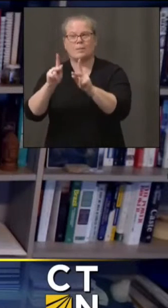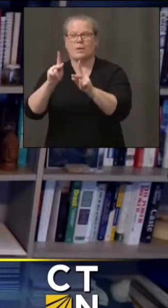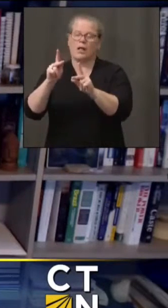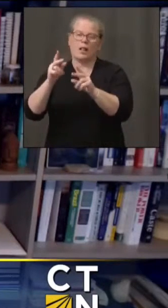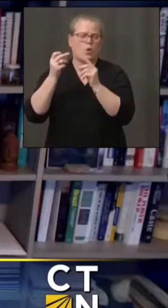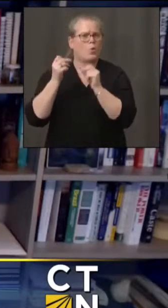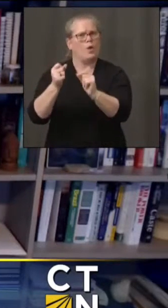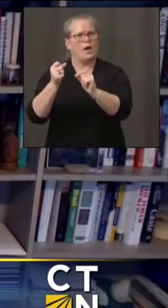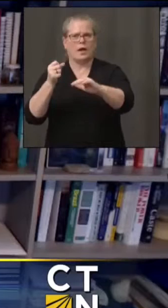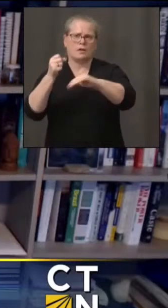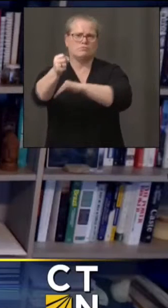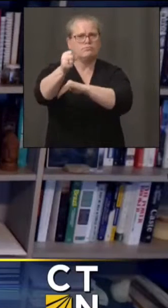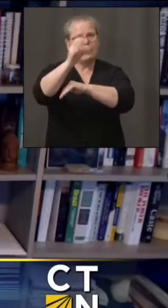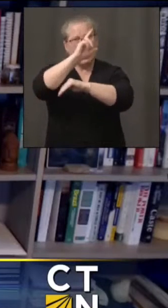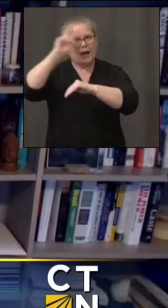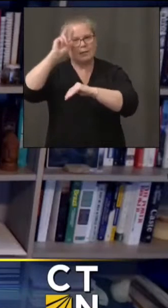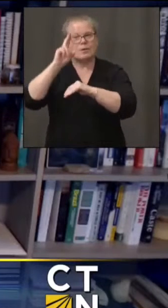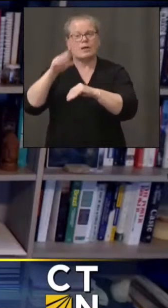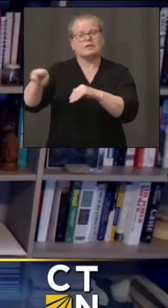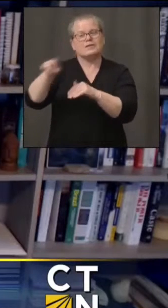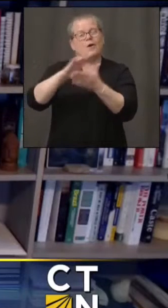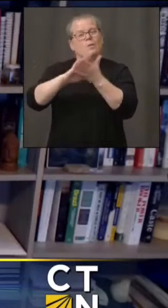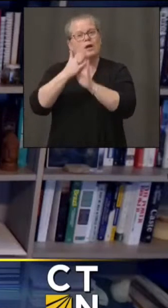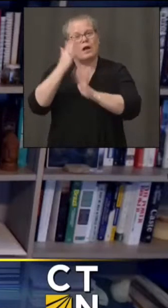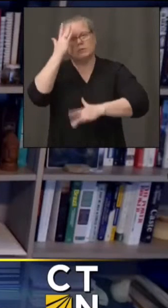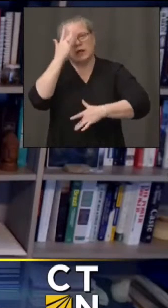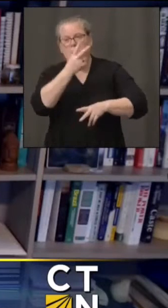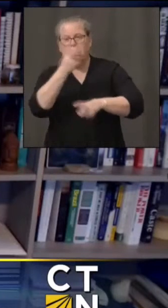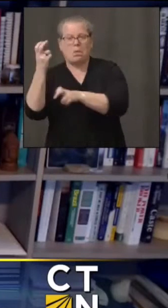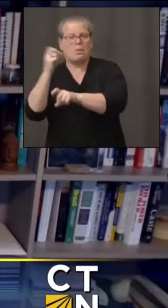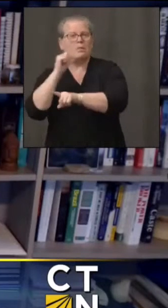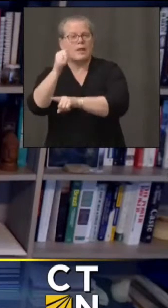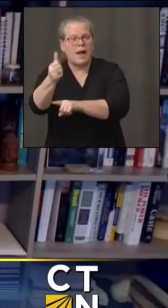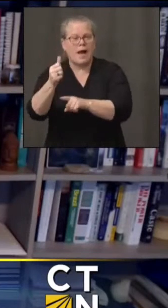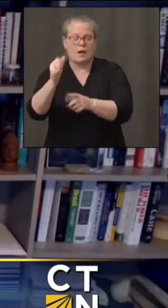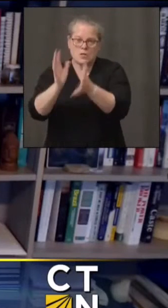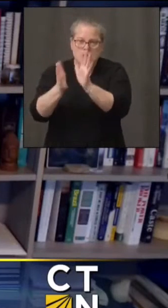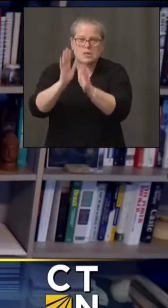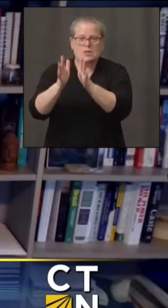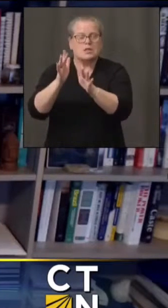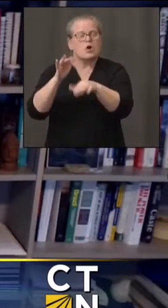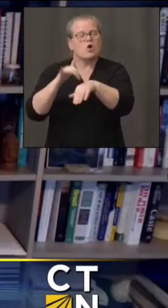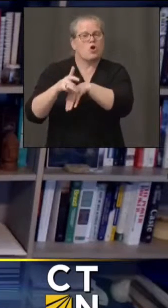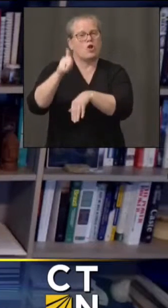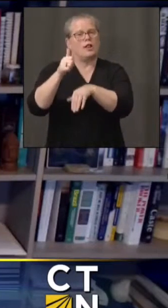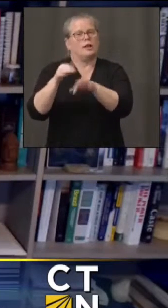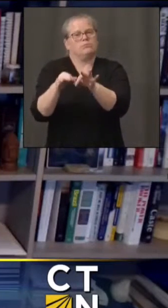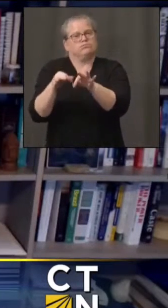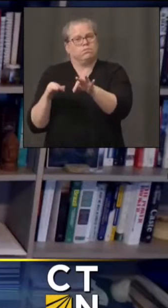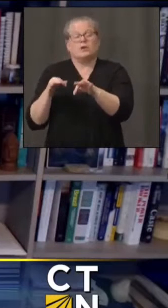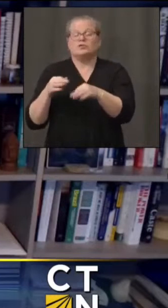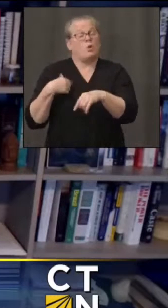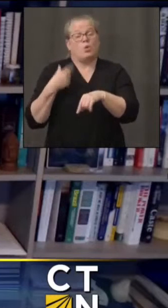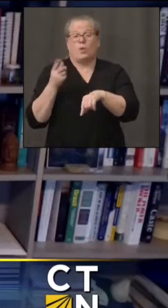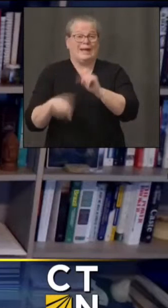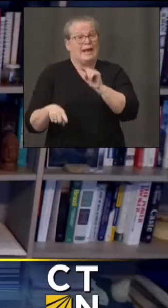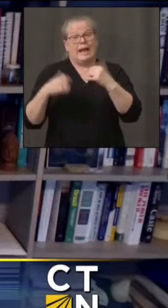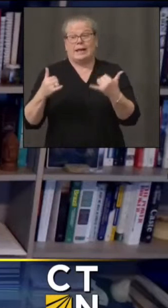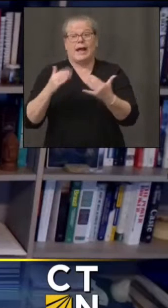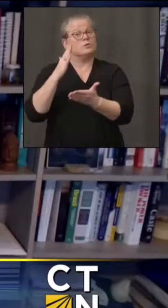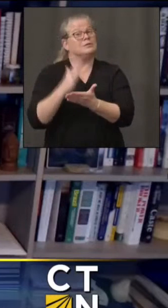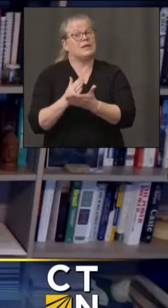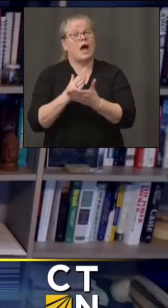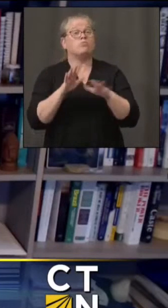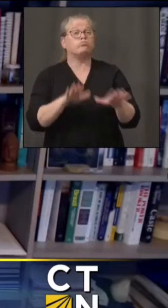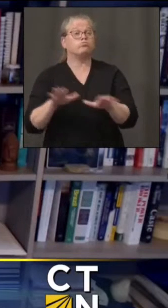complications. That's really, we can't take the gas, the foot off the pedal on that. And that's, I know